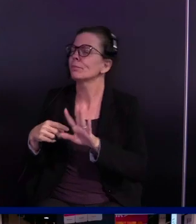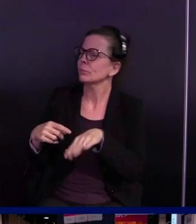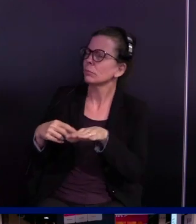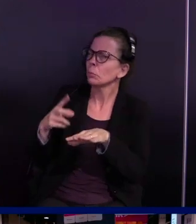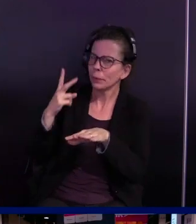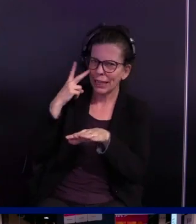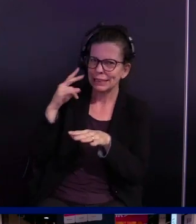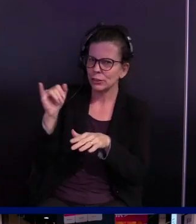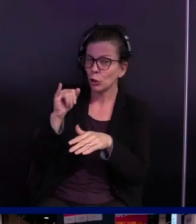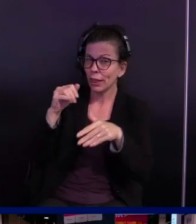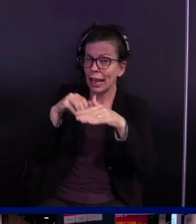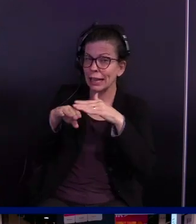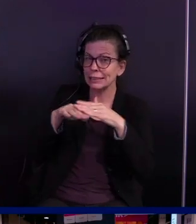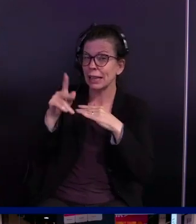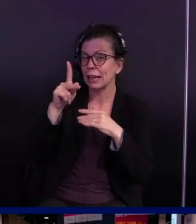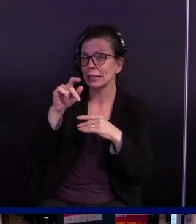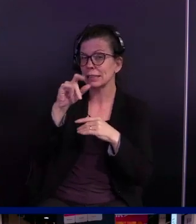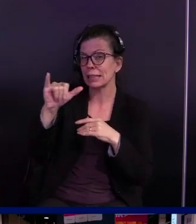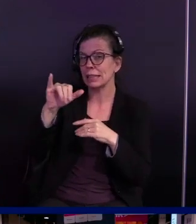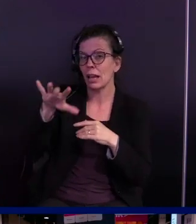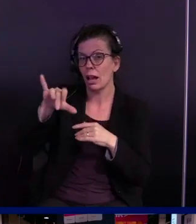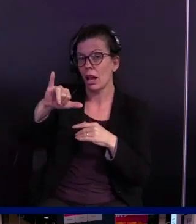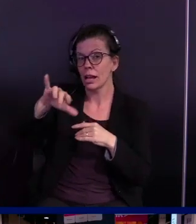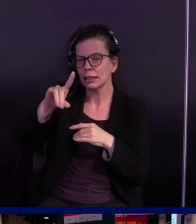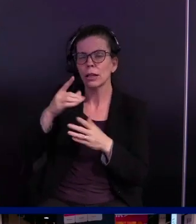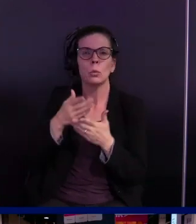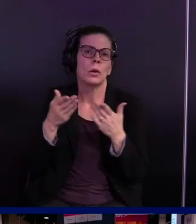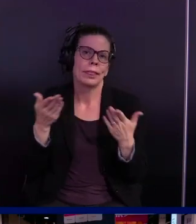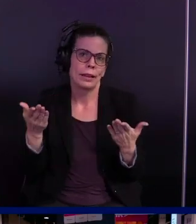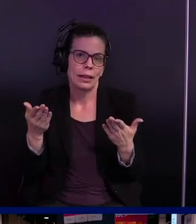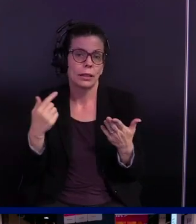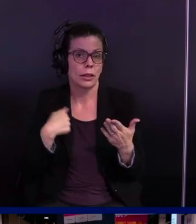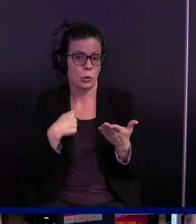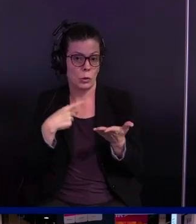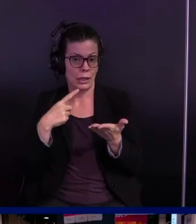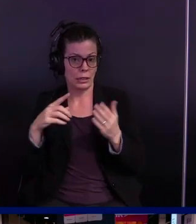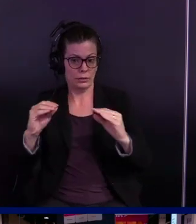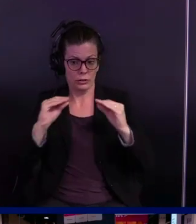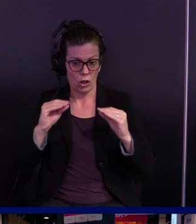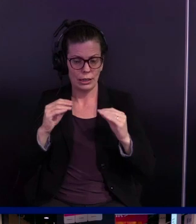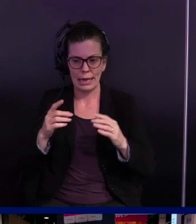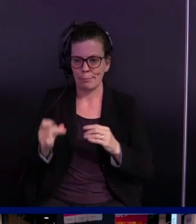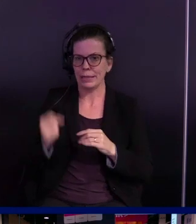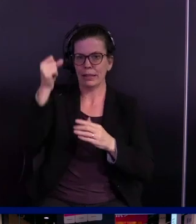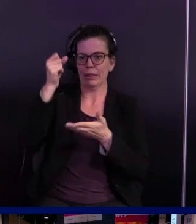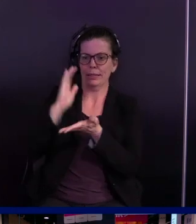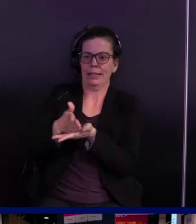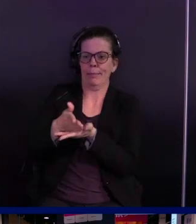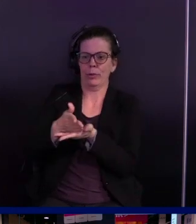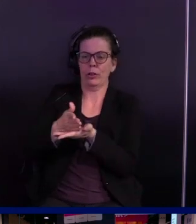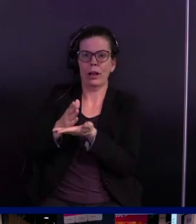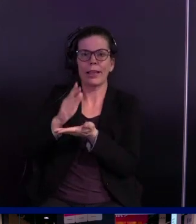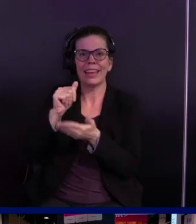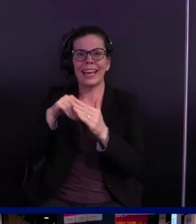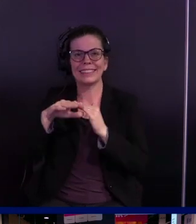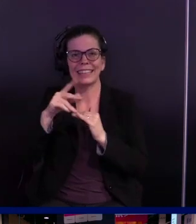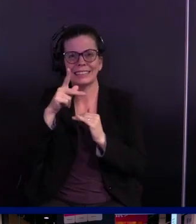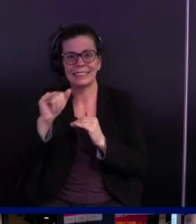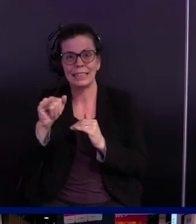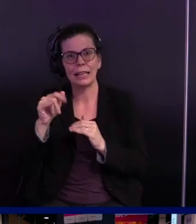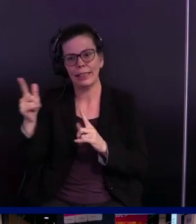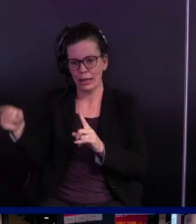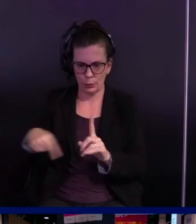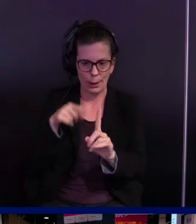see the access key ID. I mean, one of the things we're taught to is immediately disable that access key, and this gets you